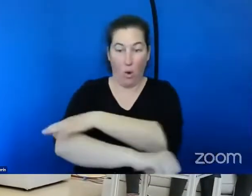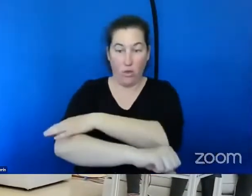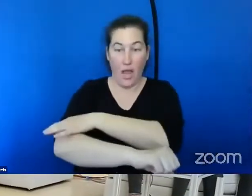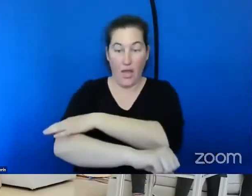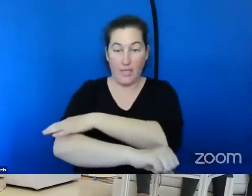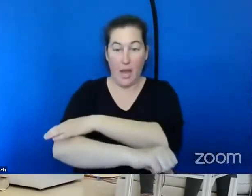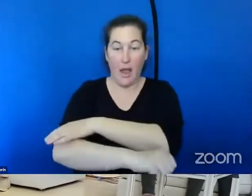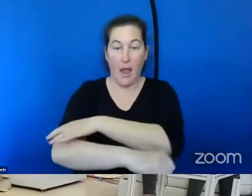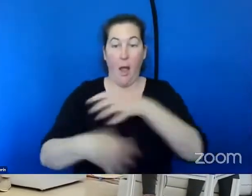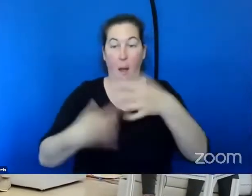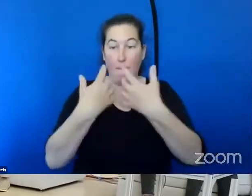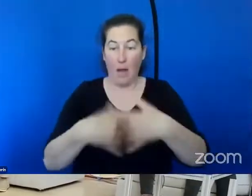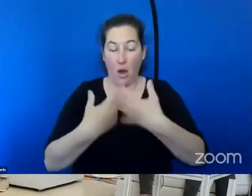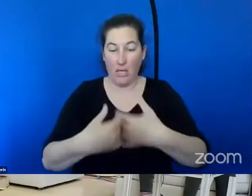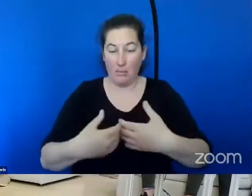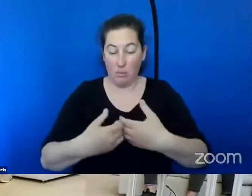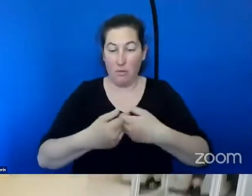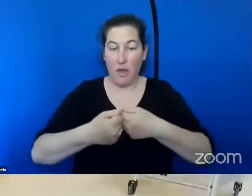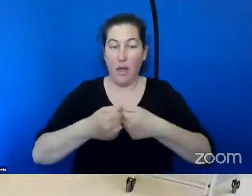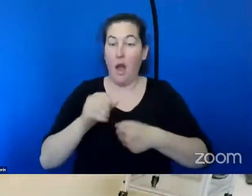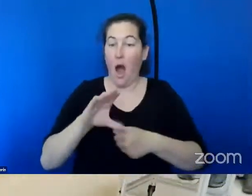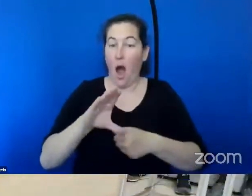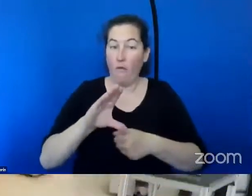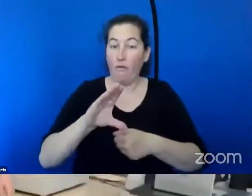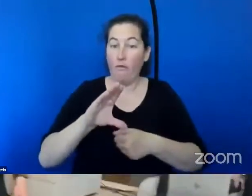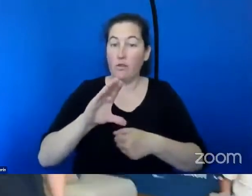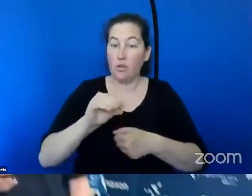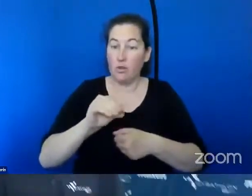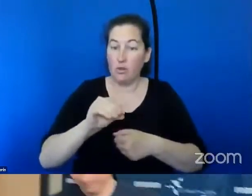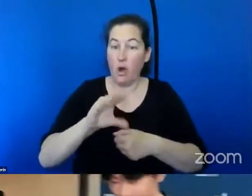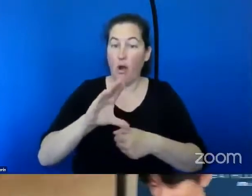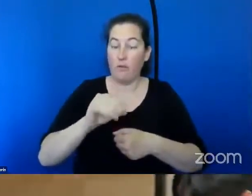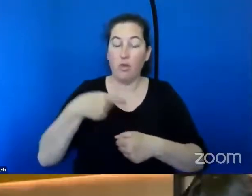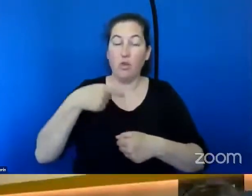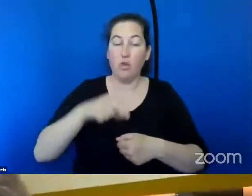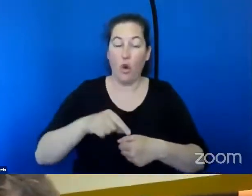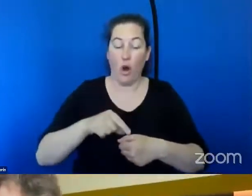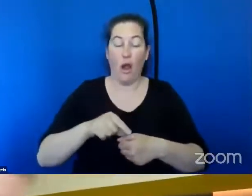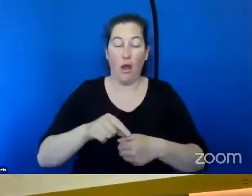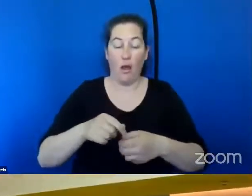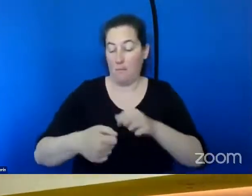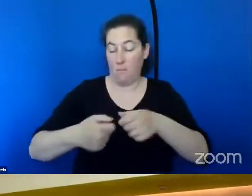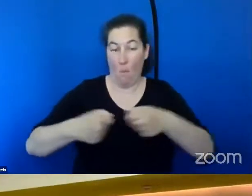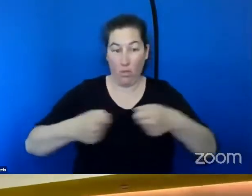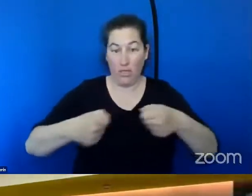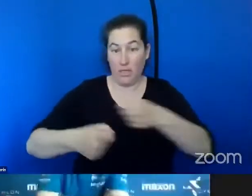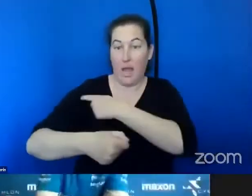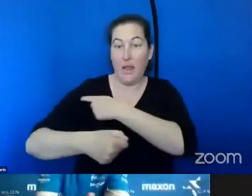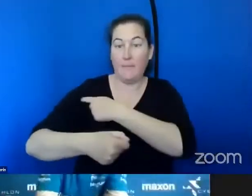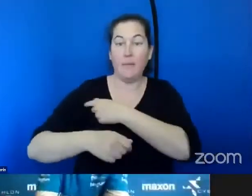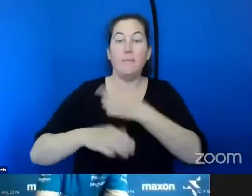beaten by the 3-minute rule here. Oh, he's dropped the coin. Tossed fail.